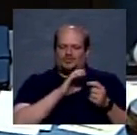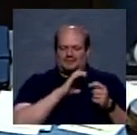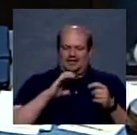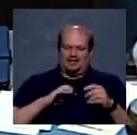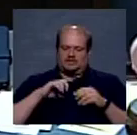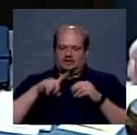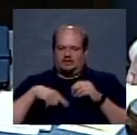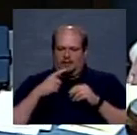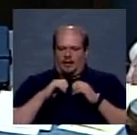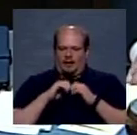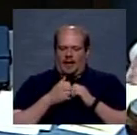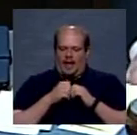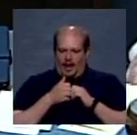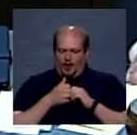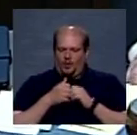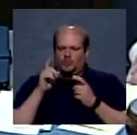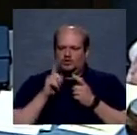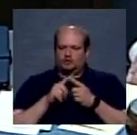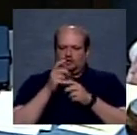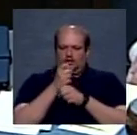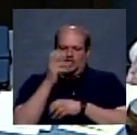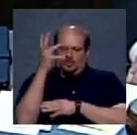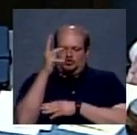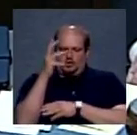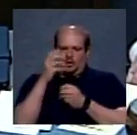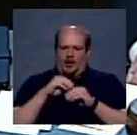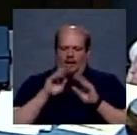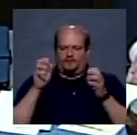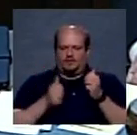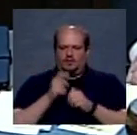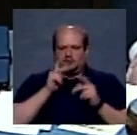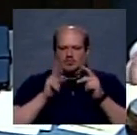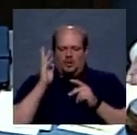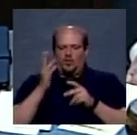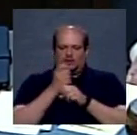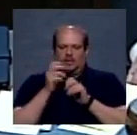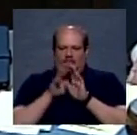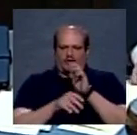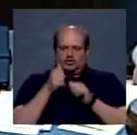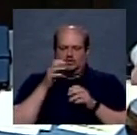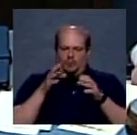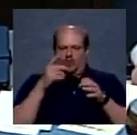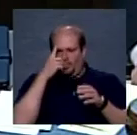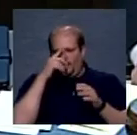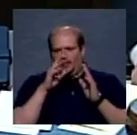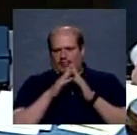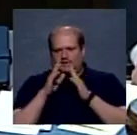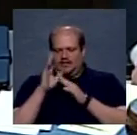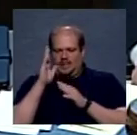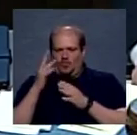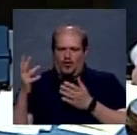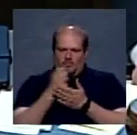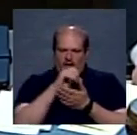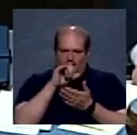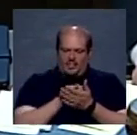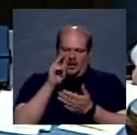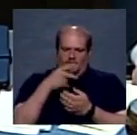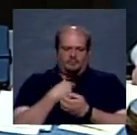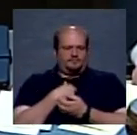about how to get a tree down, because obviously most people are going to take the cheaper way out of that, thinking the city's going to pick that up.